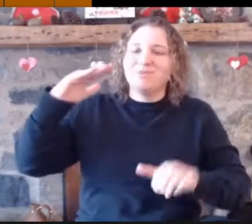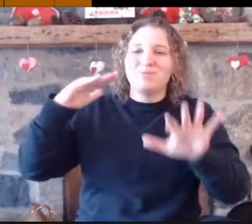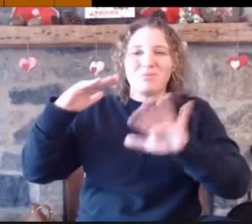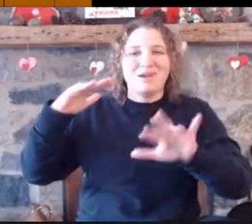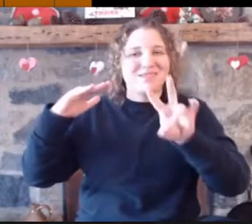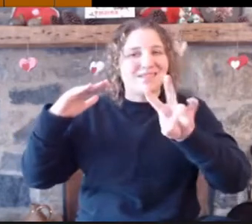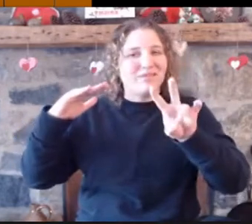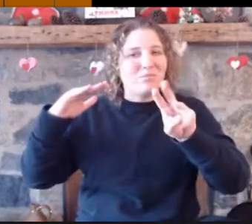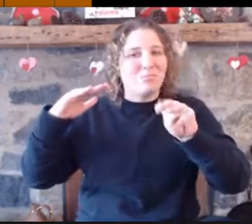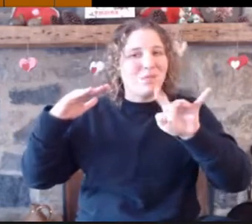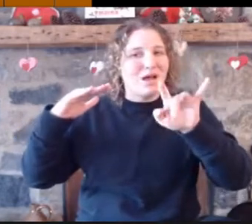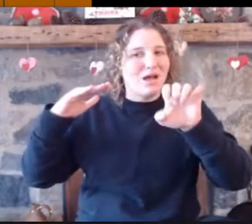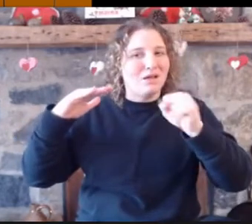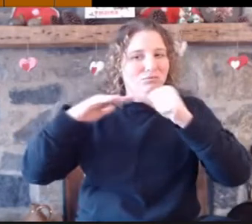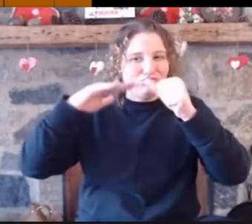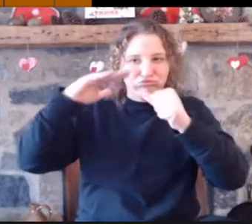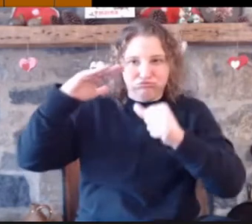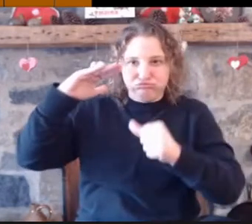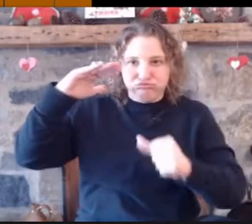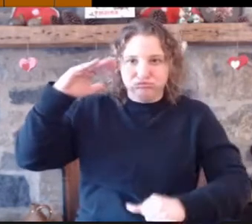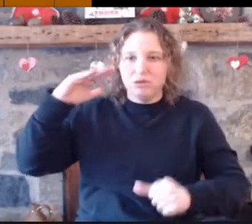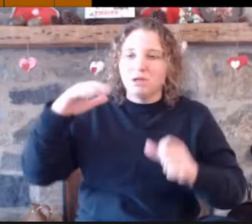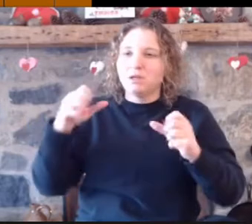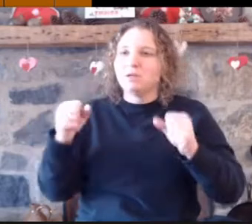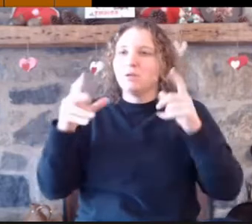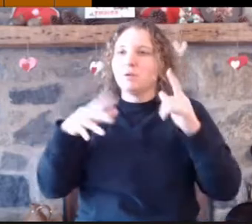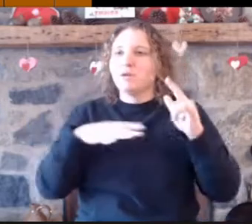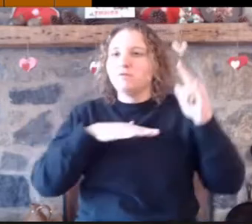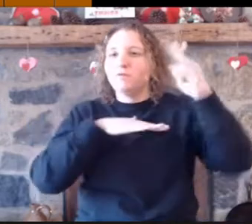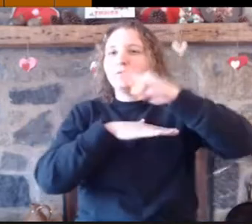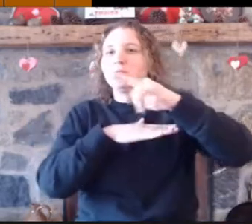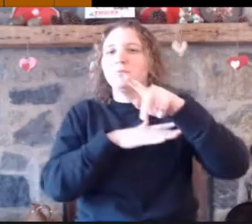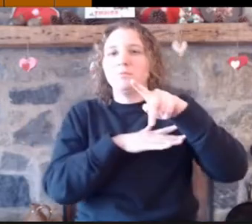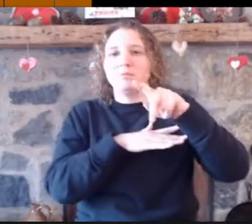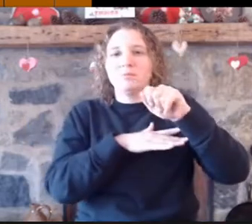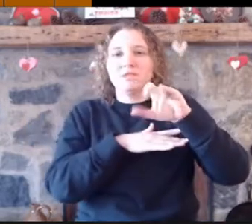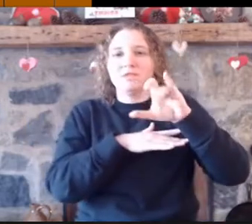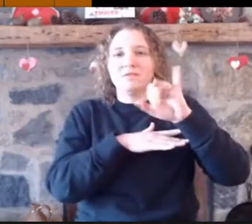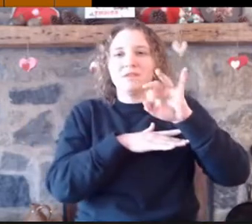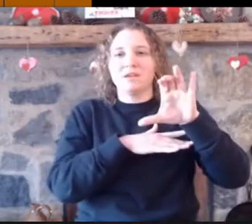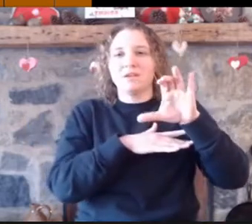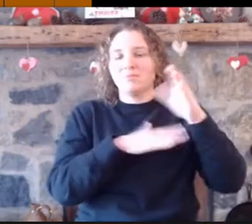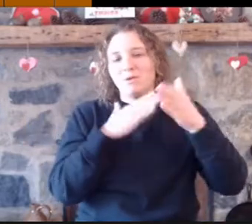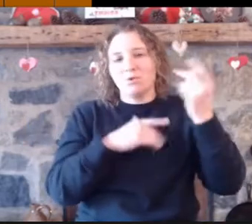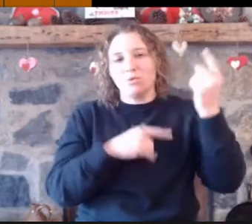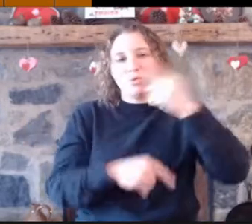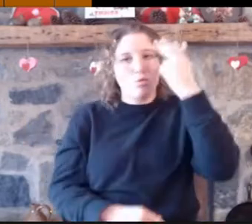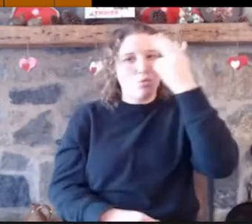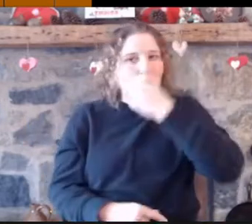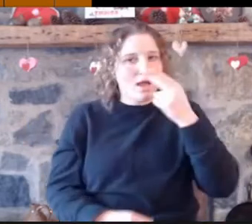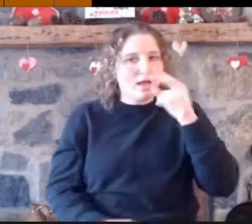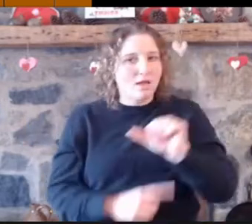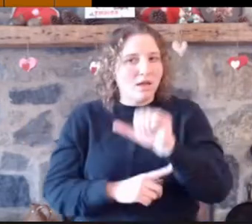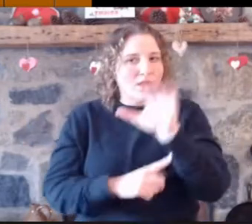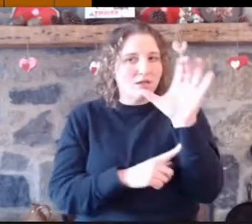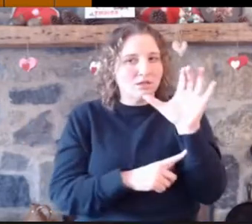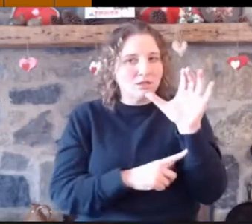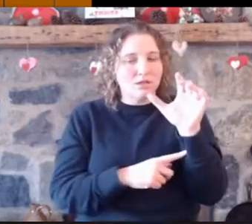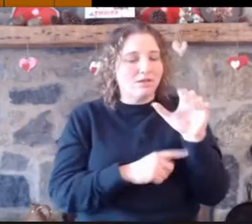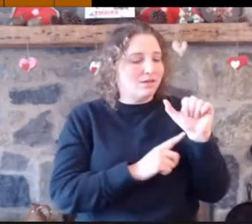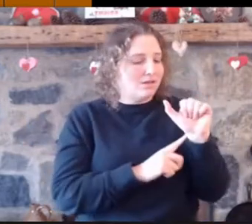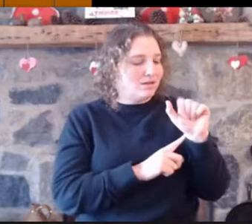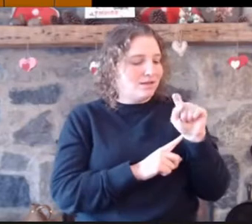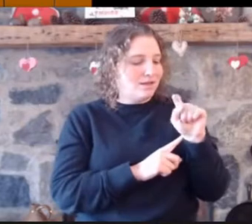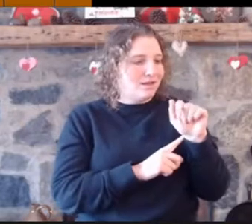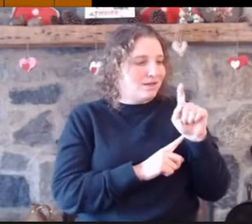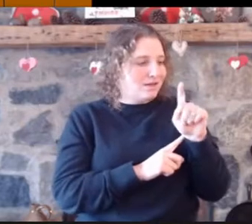deep. So when you fly, how many have flown over the Pacific? Say going to Hawaii or Asia or whatever. How many have flown over the Atlantic? Looked